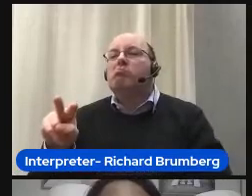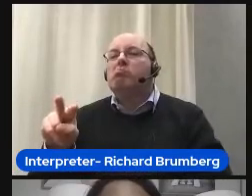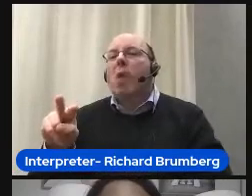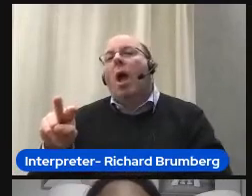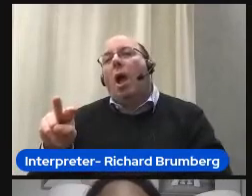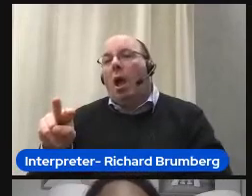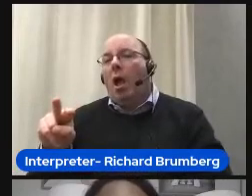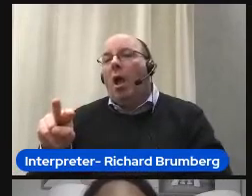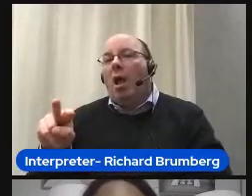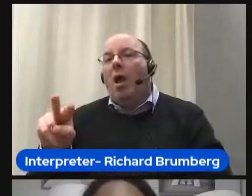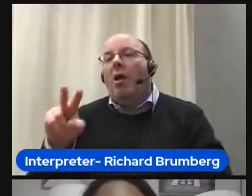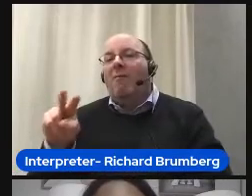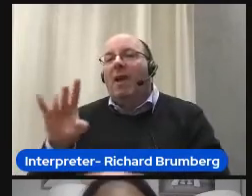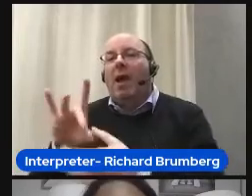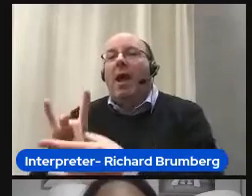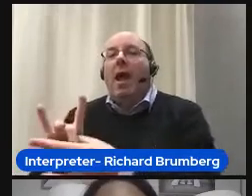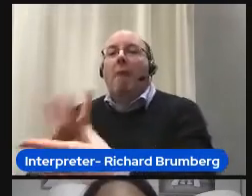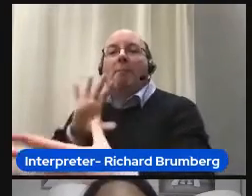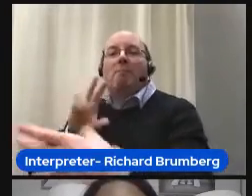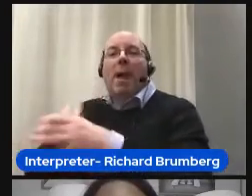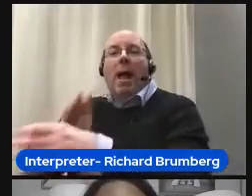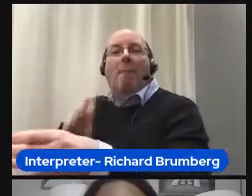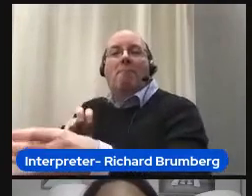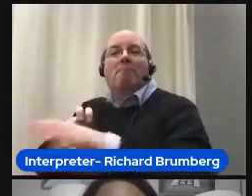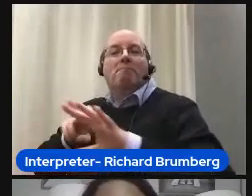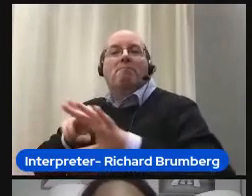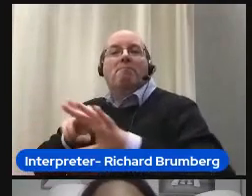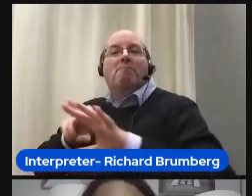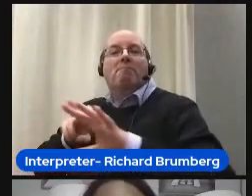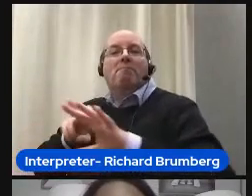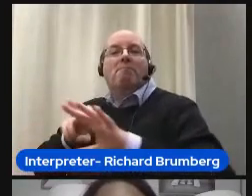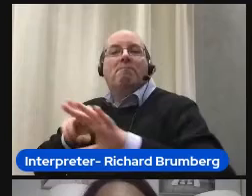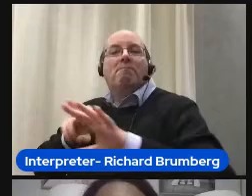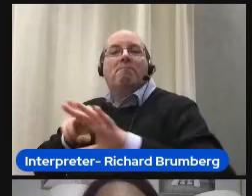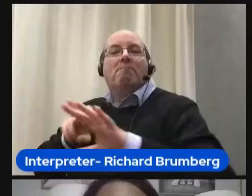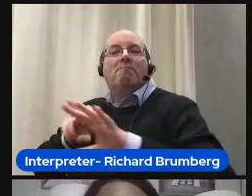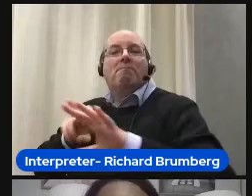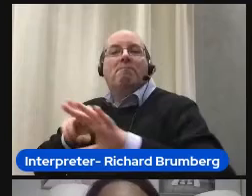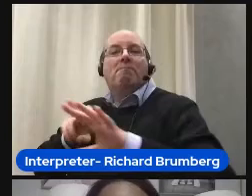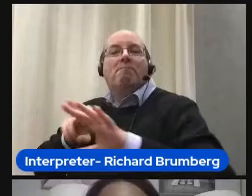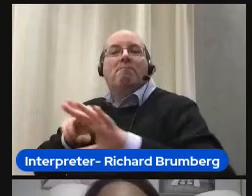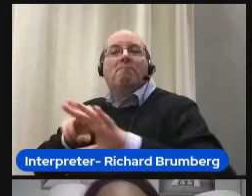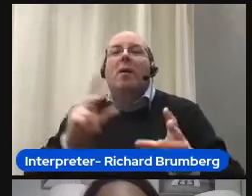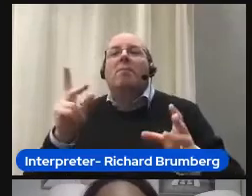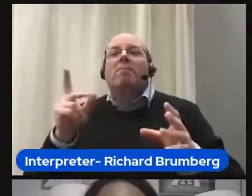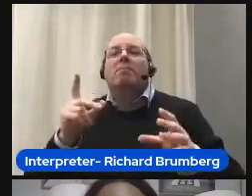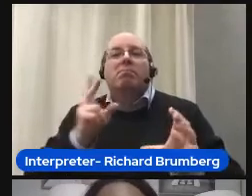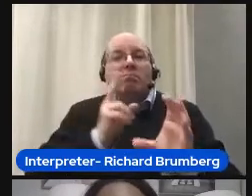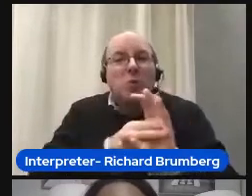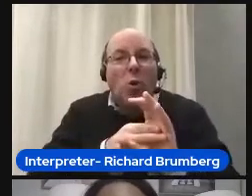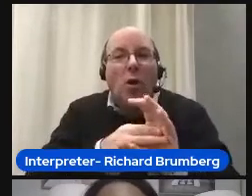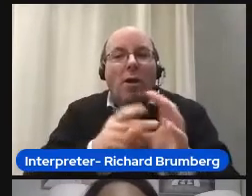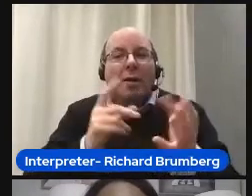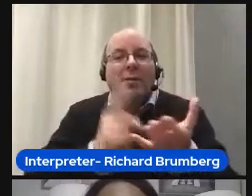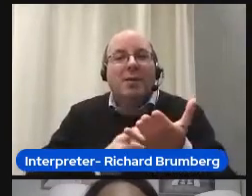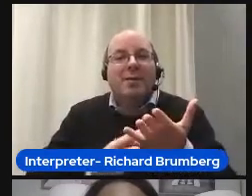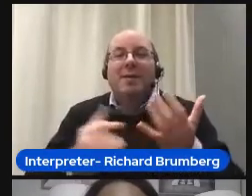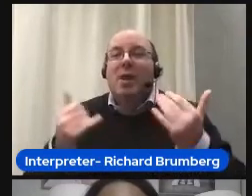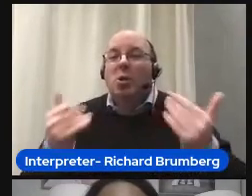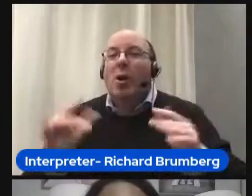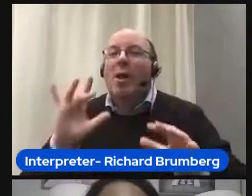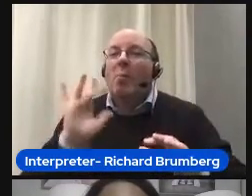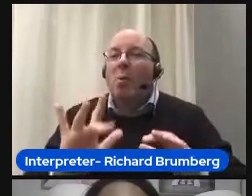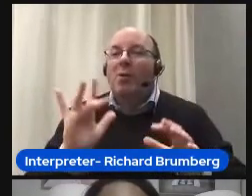then choose to hop out and go into another room. So explore, join the conversation. Now go press that button